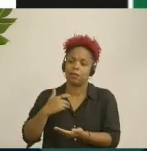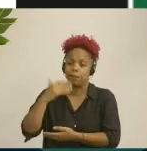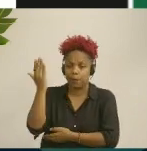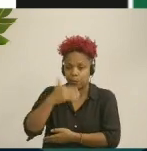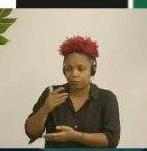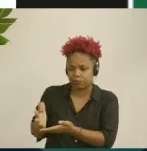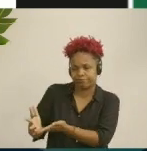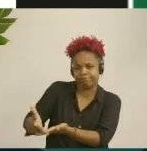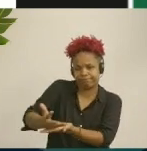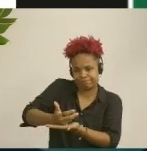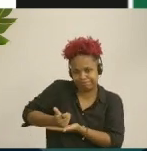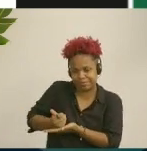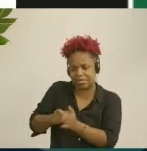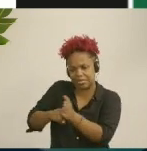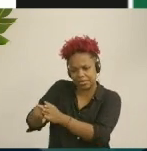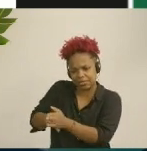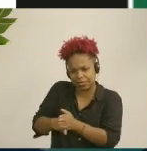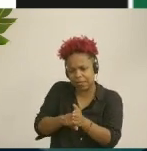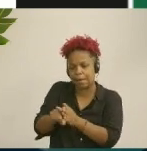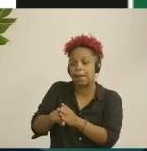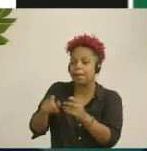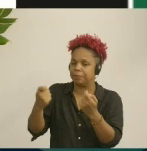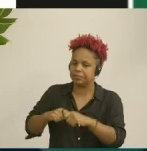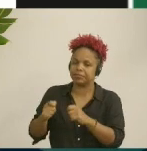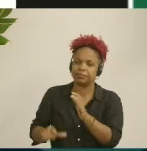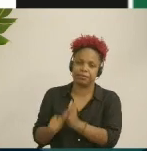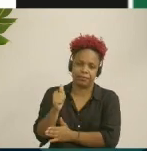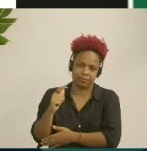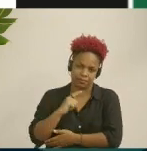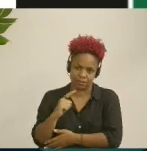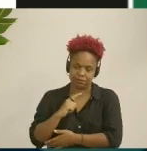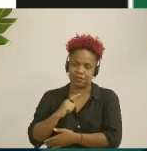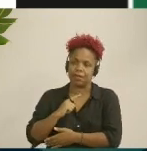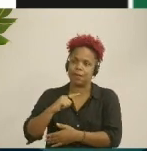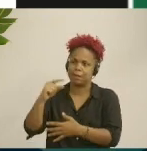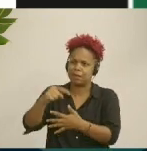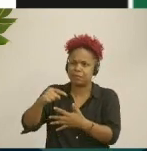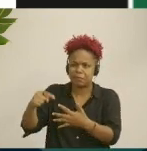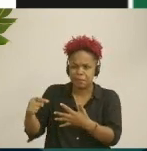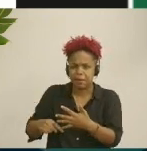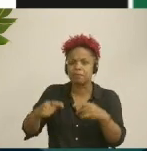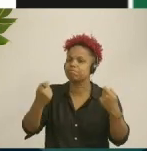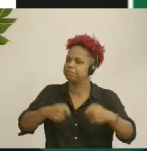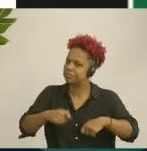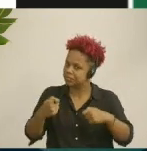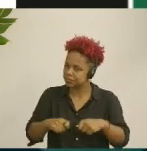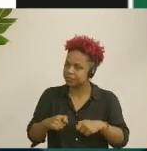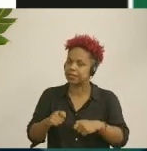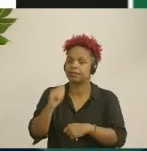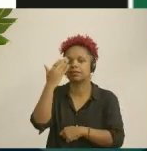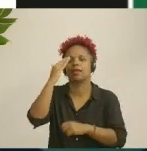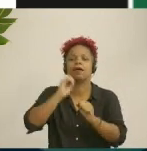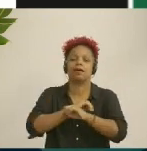those evidence needs and then to package evidence from multiple sources into inputs that align